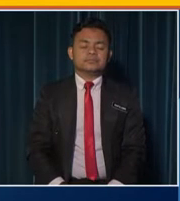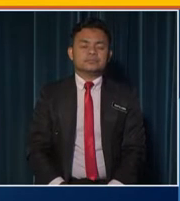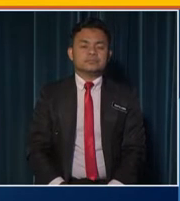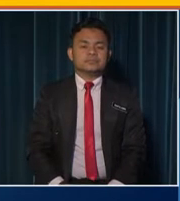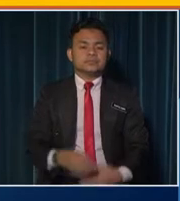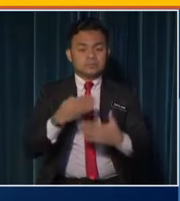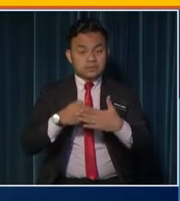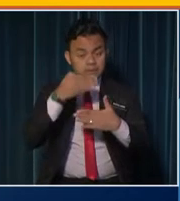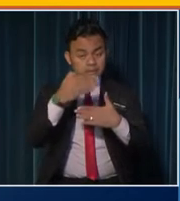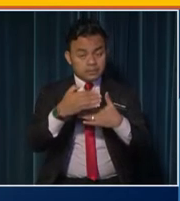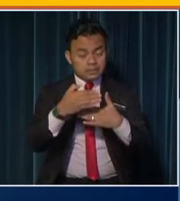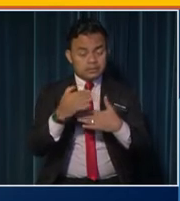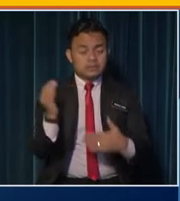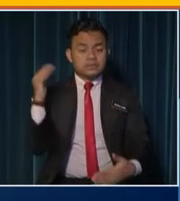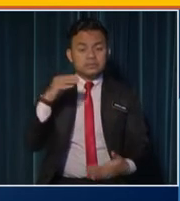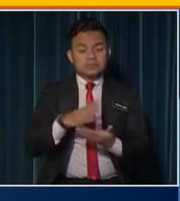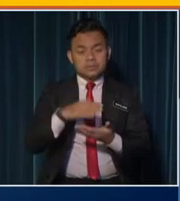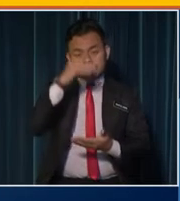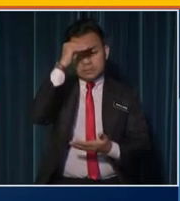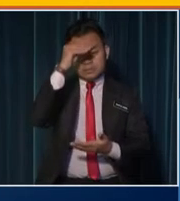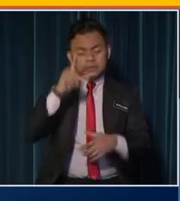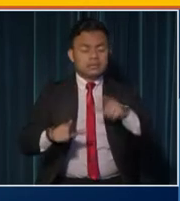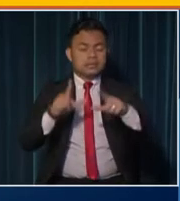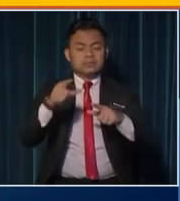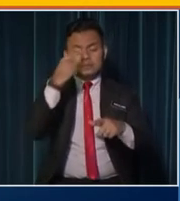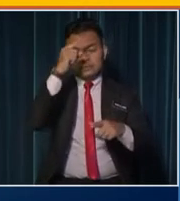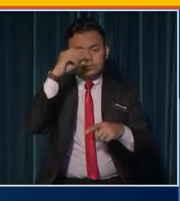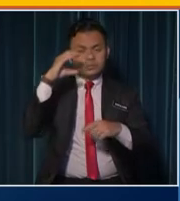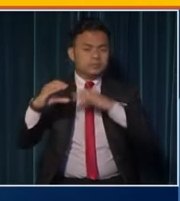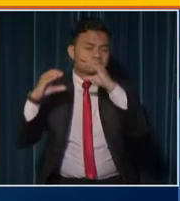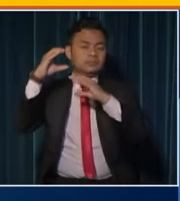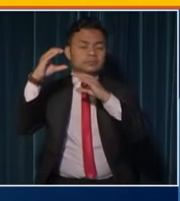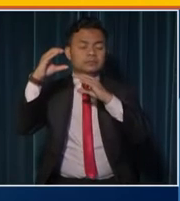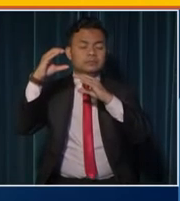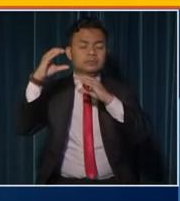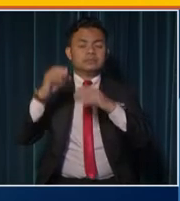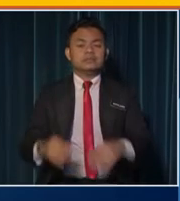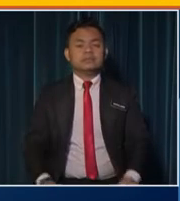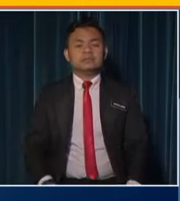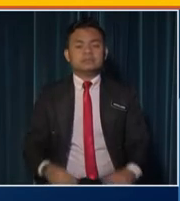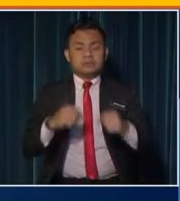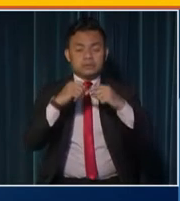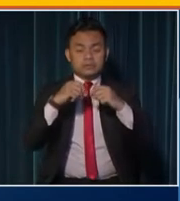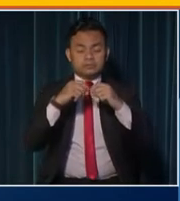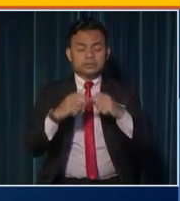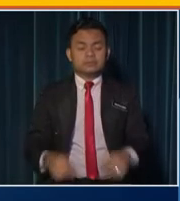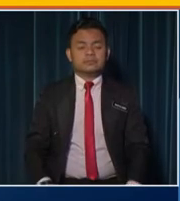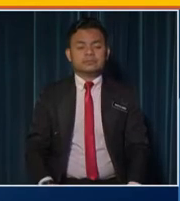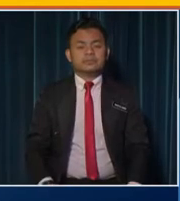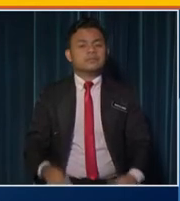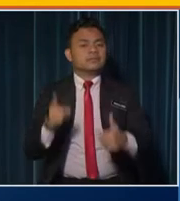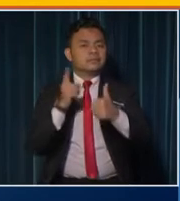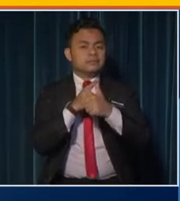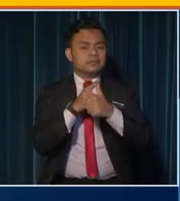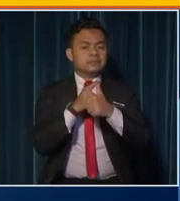Next, let's learn the steps to build the electric circuit. First, install